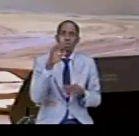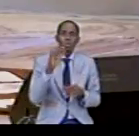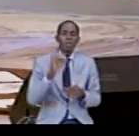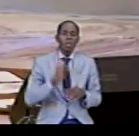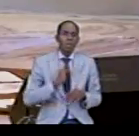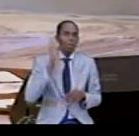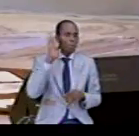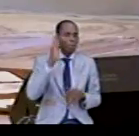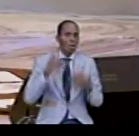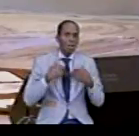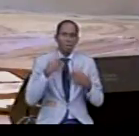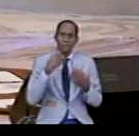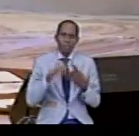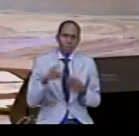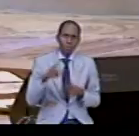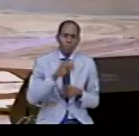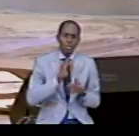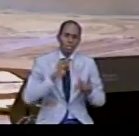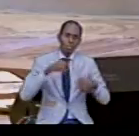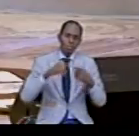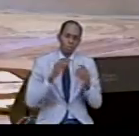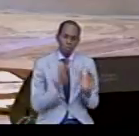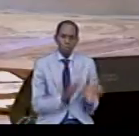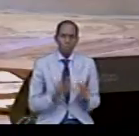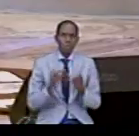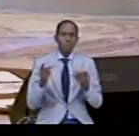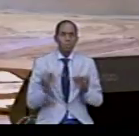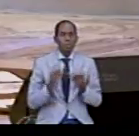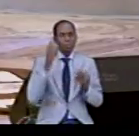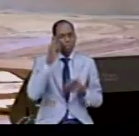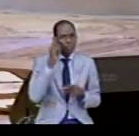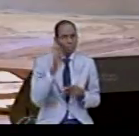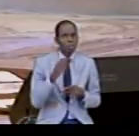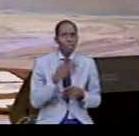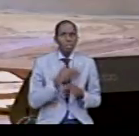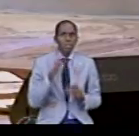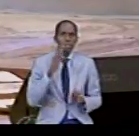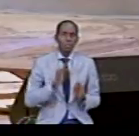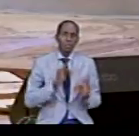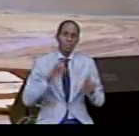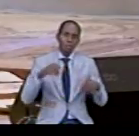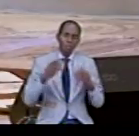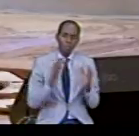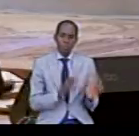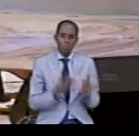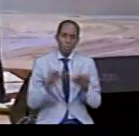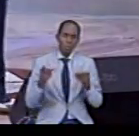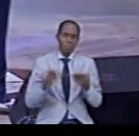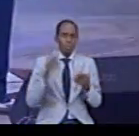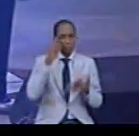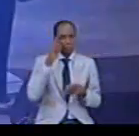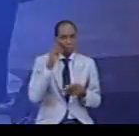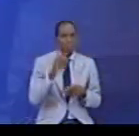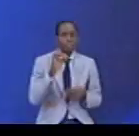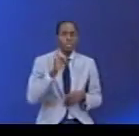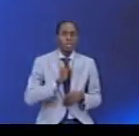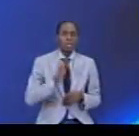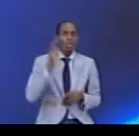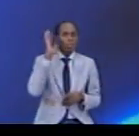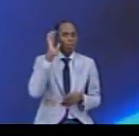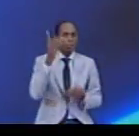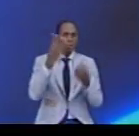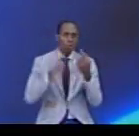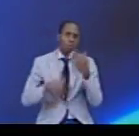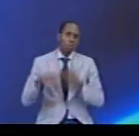you I go to prepare a place for you and if I go and prepare a place for you I will